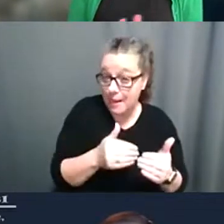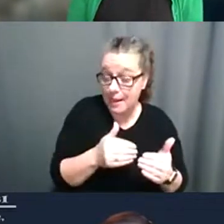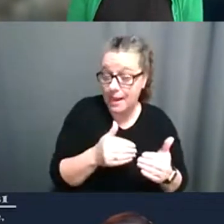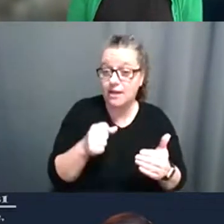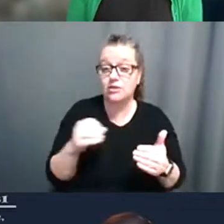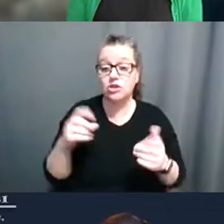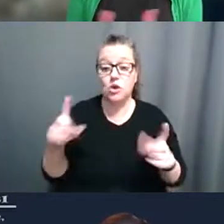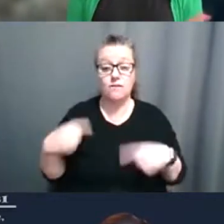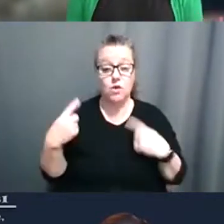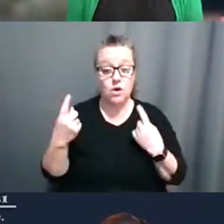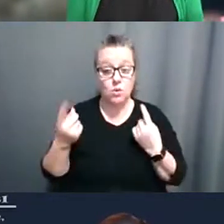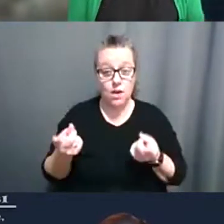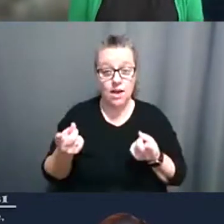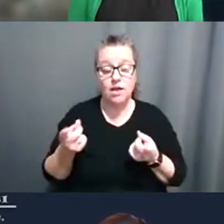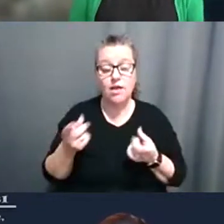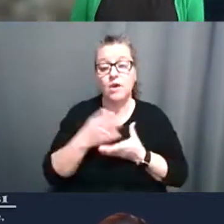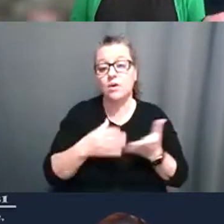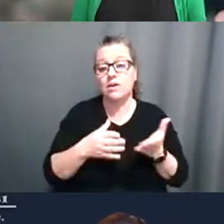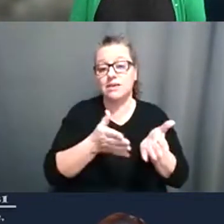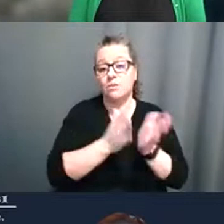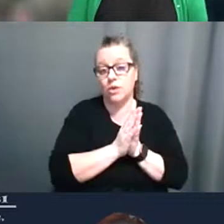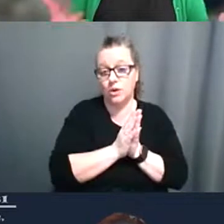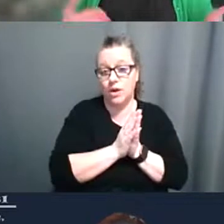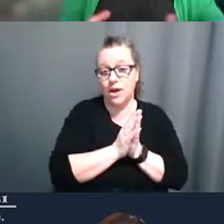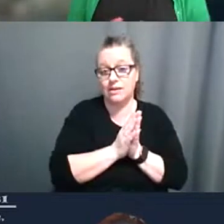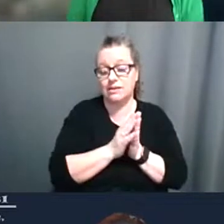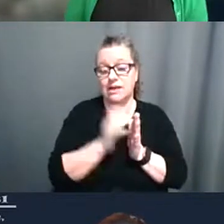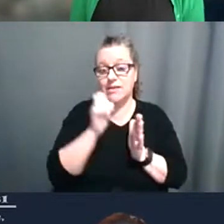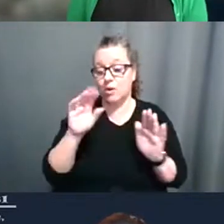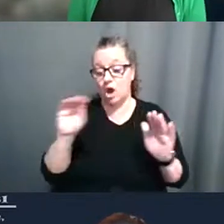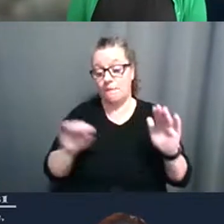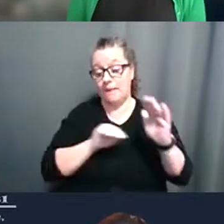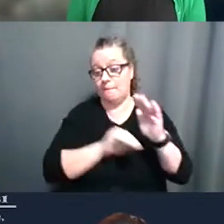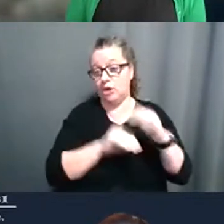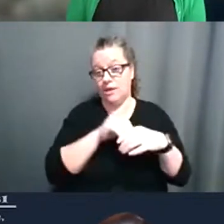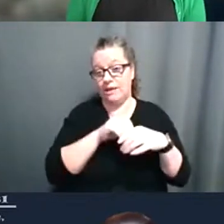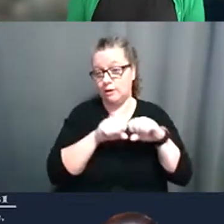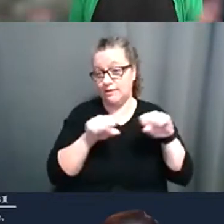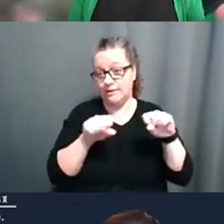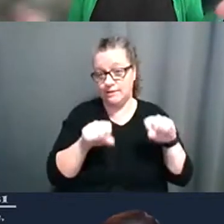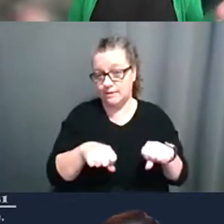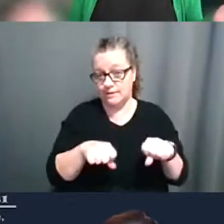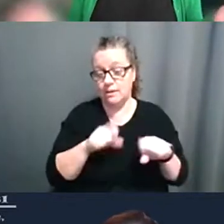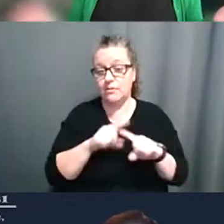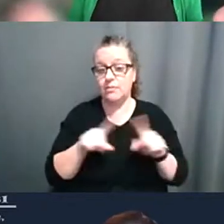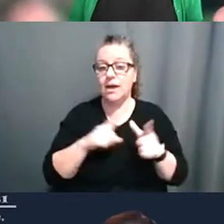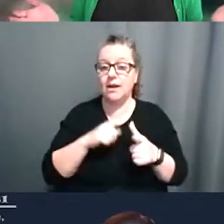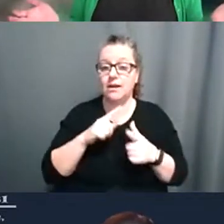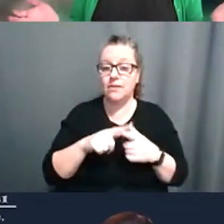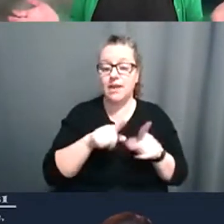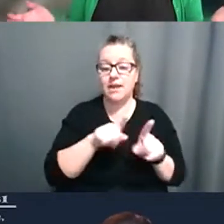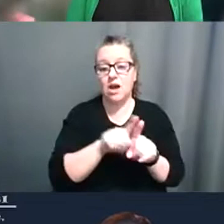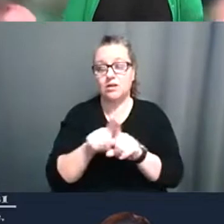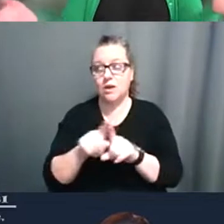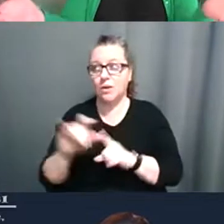a while, there were some requests that we got that weren't being put into the system. But then it also was like,